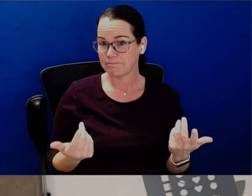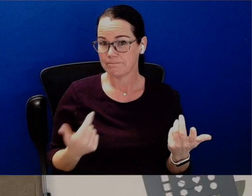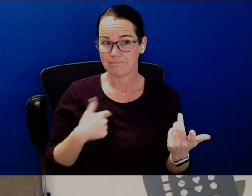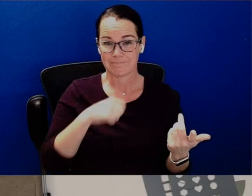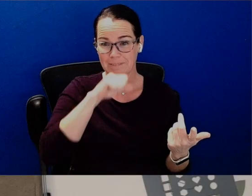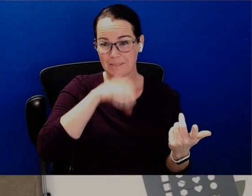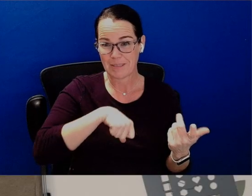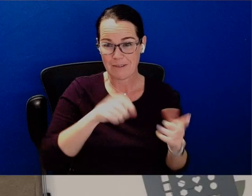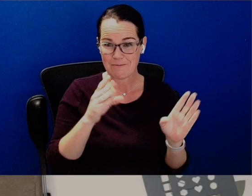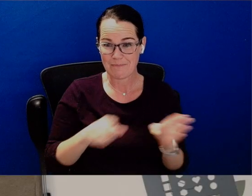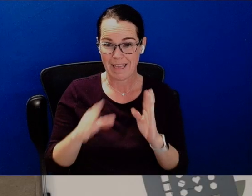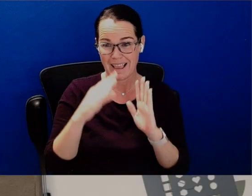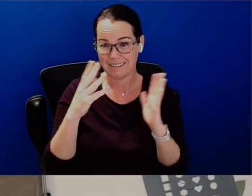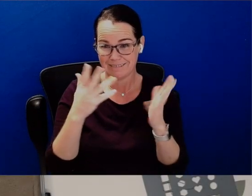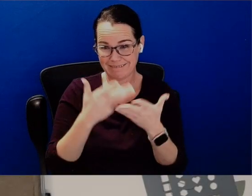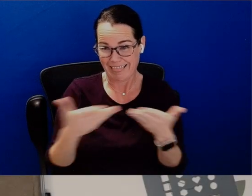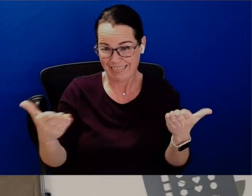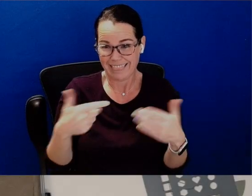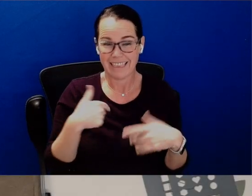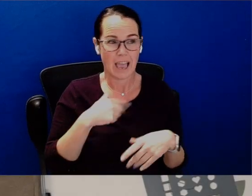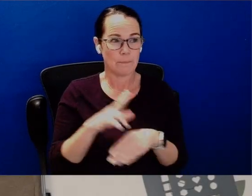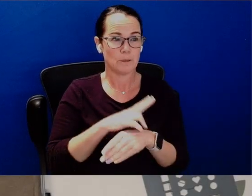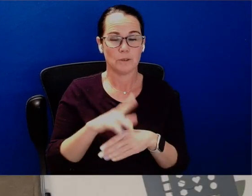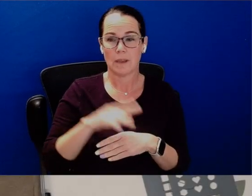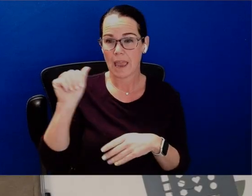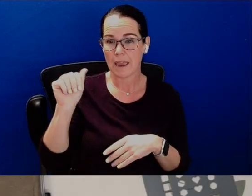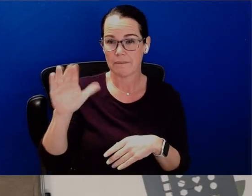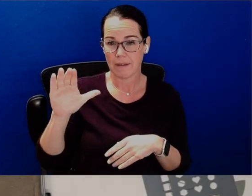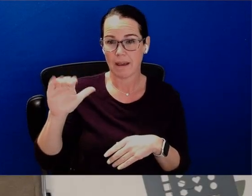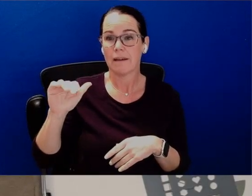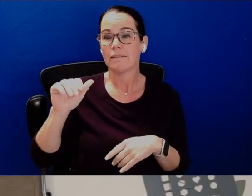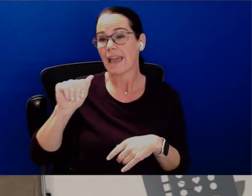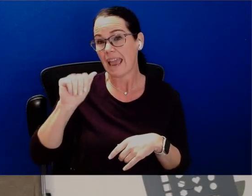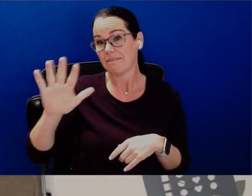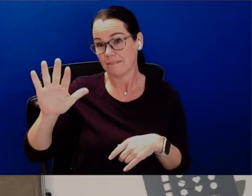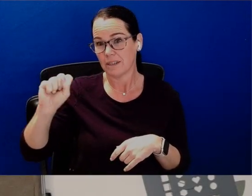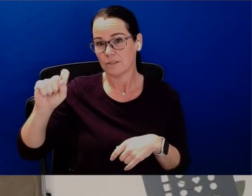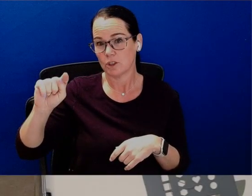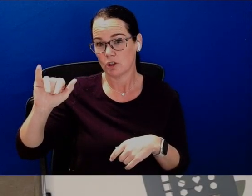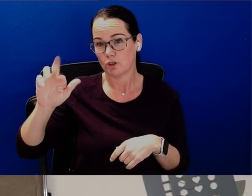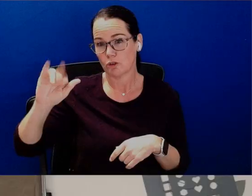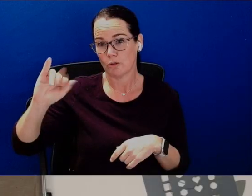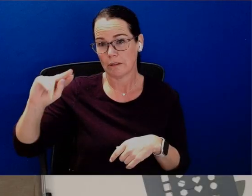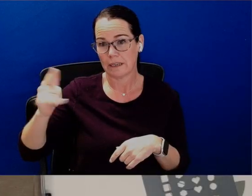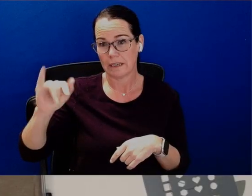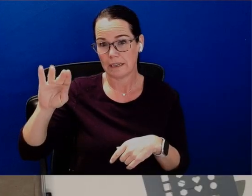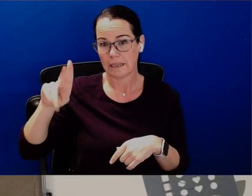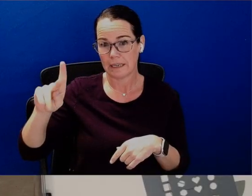I love to plan things. I'm using an A5 Sterling Ink Complete Planner this year.